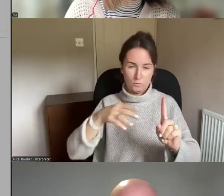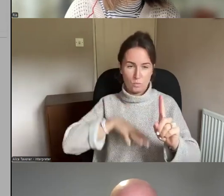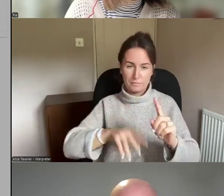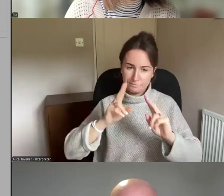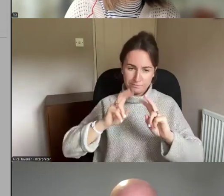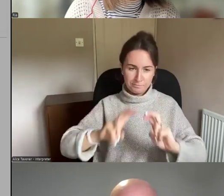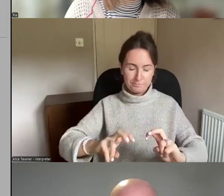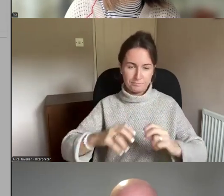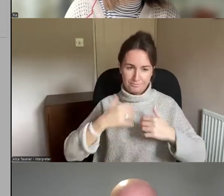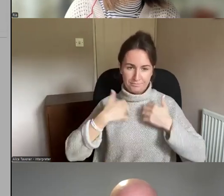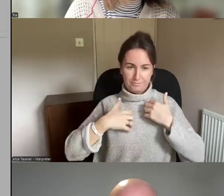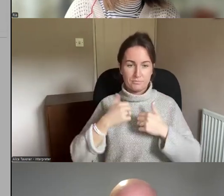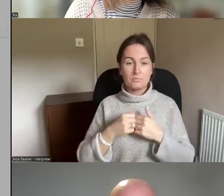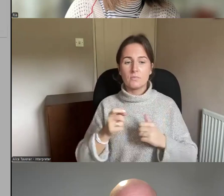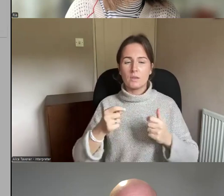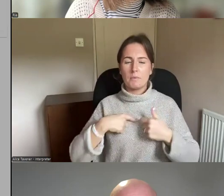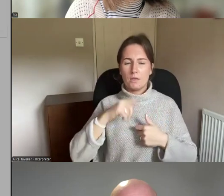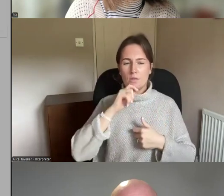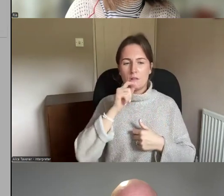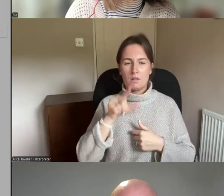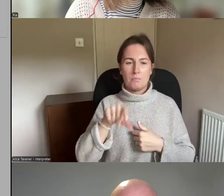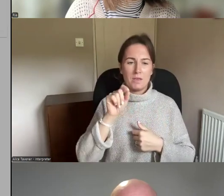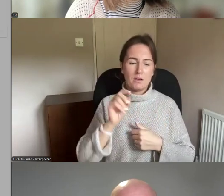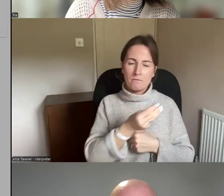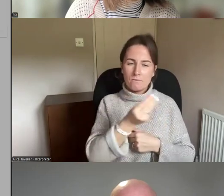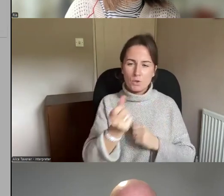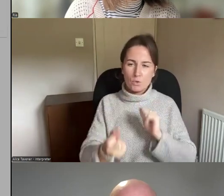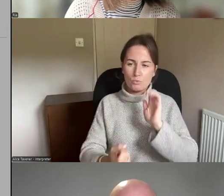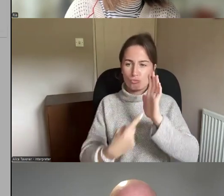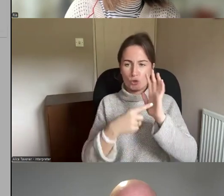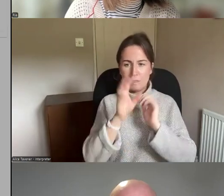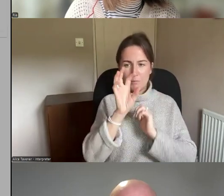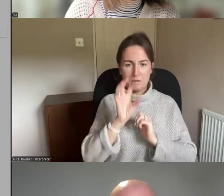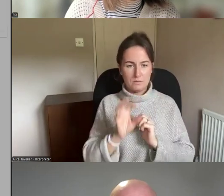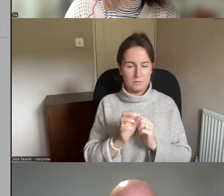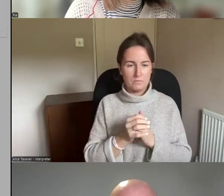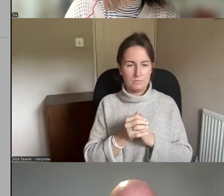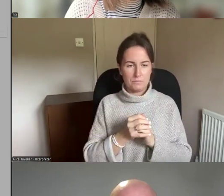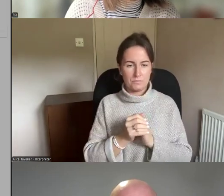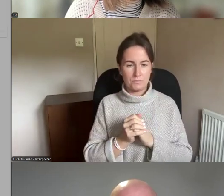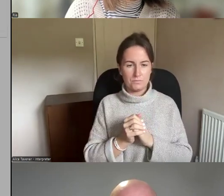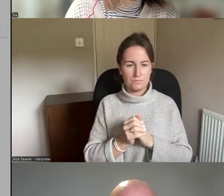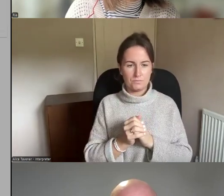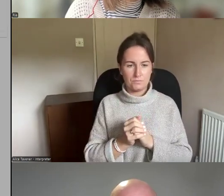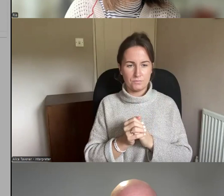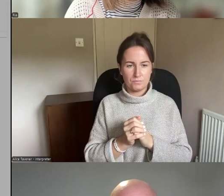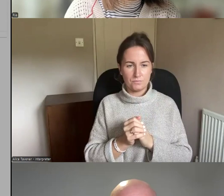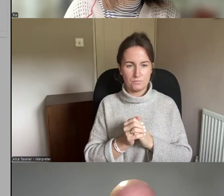will, for the purposes of this, pick a couple of priority places for us to